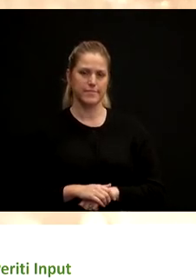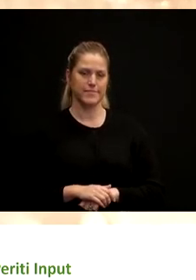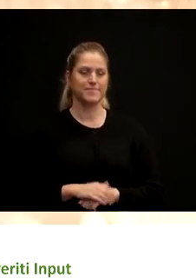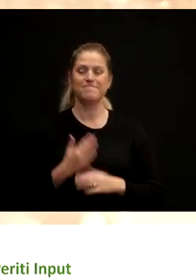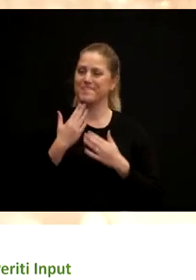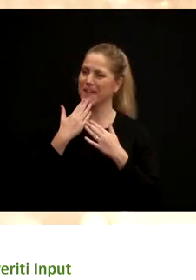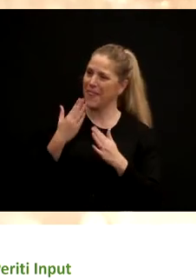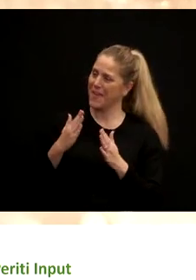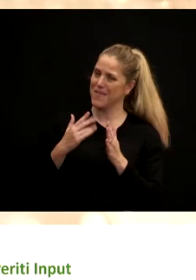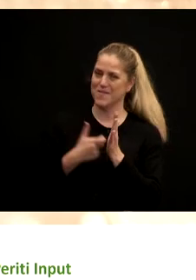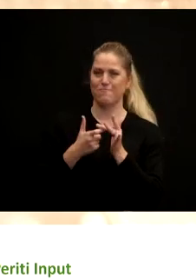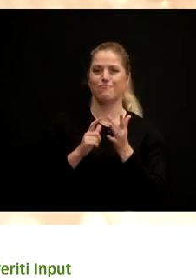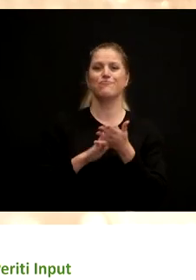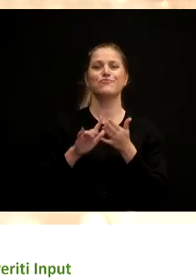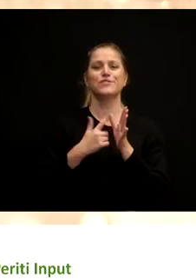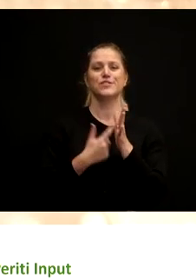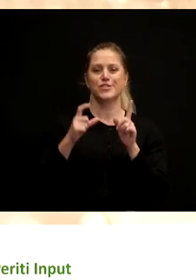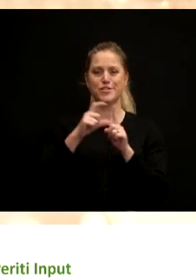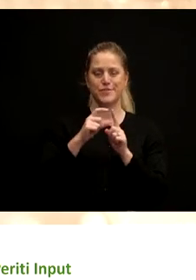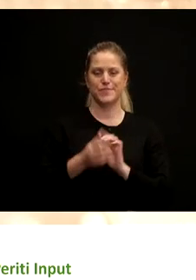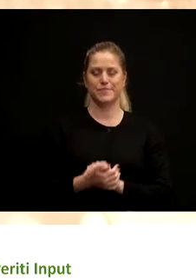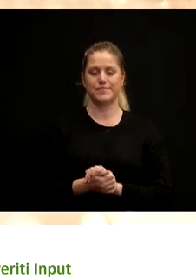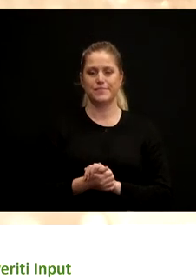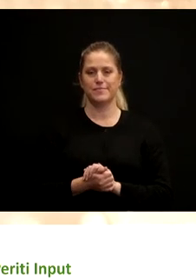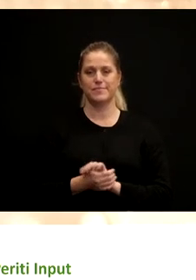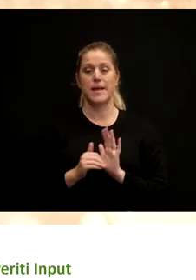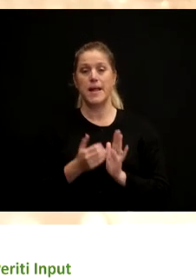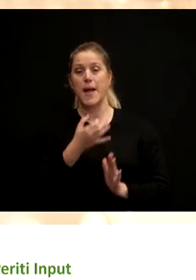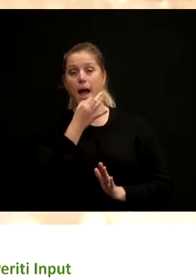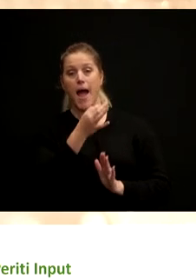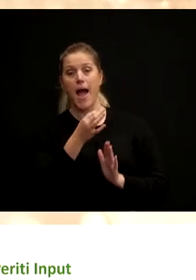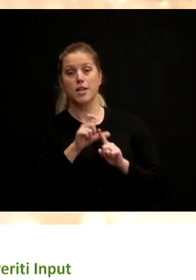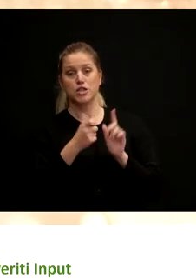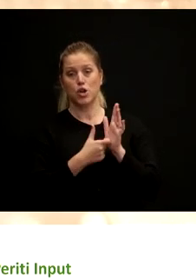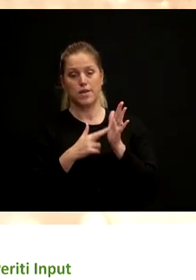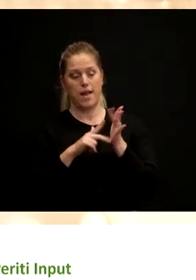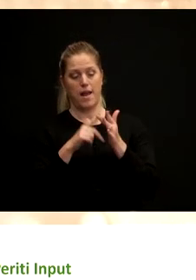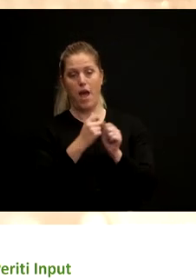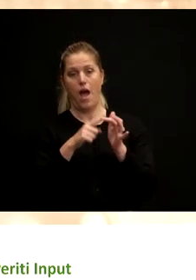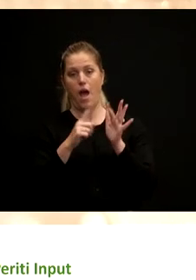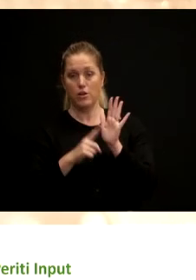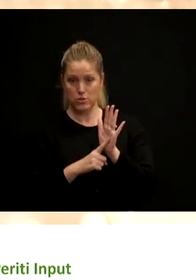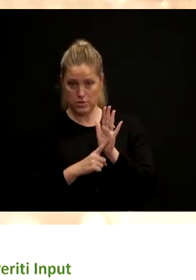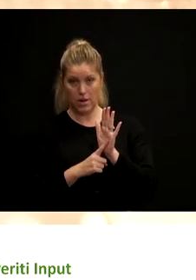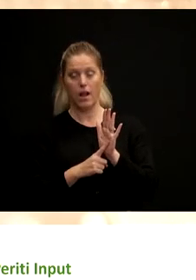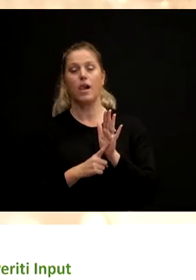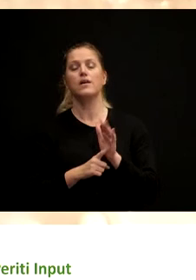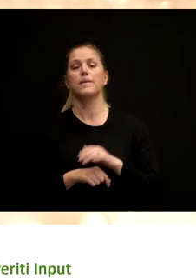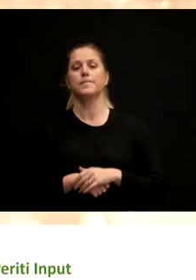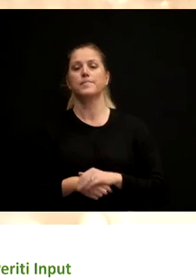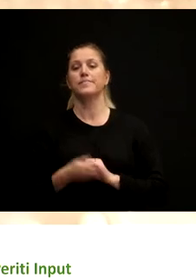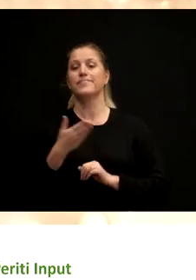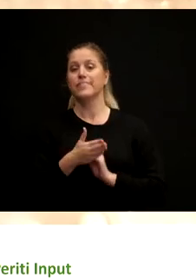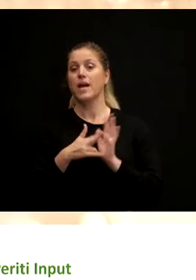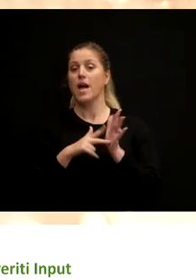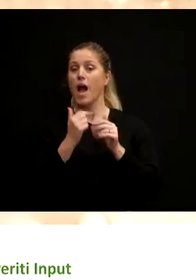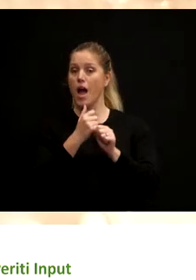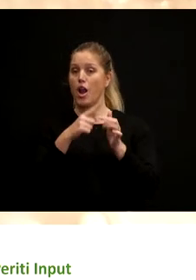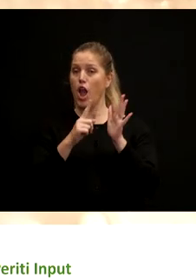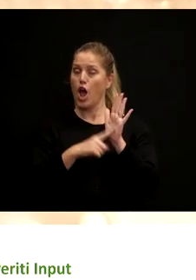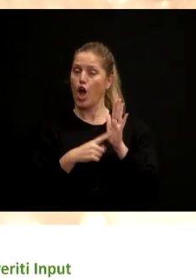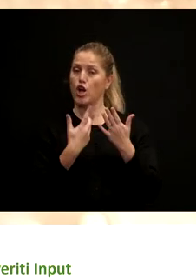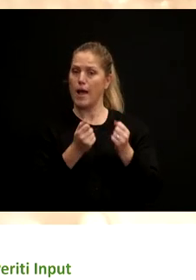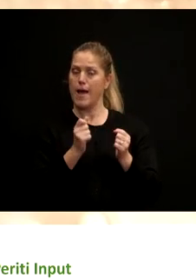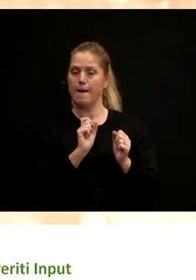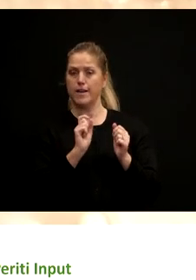Thank you very much, Richard. I now invite Dr. Nigel Zimmerman to come forward. Nigel specialises in policy